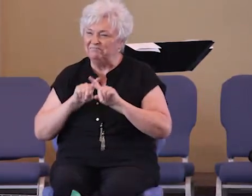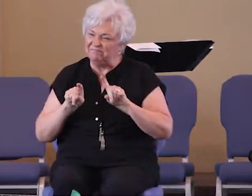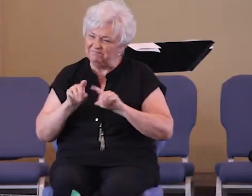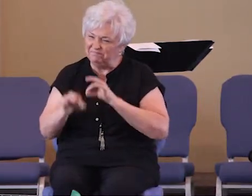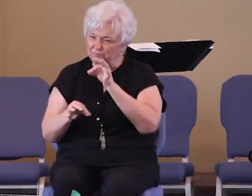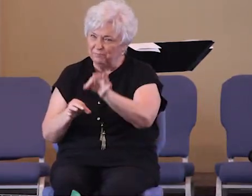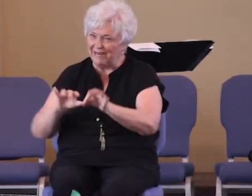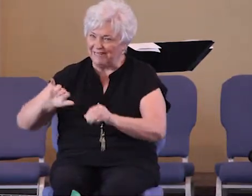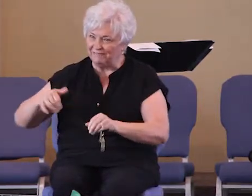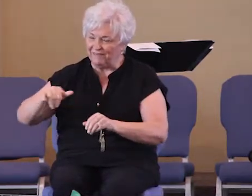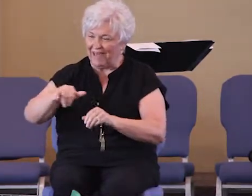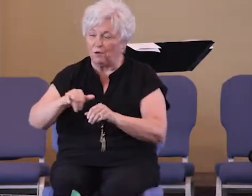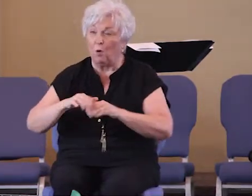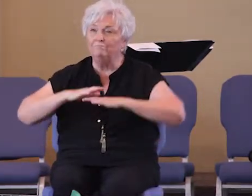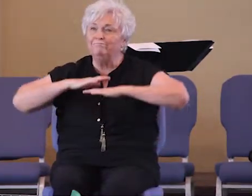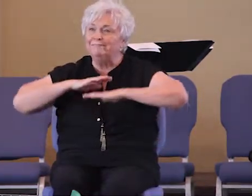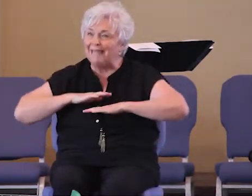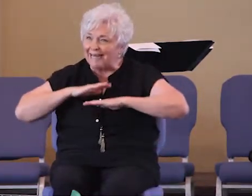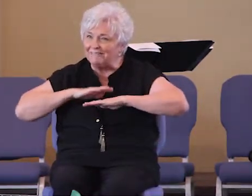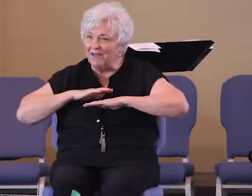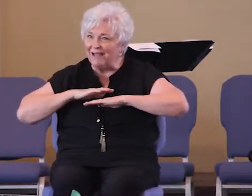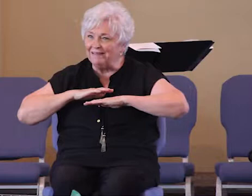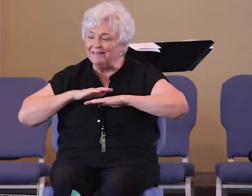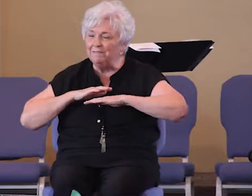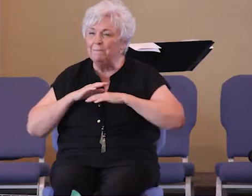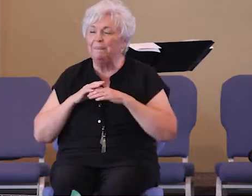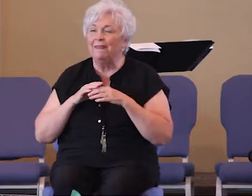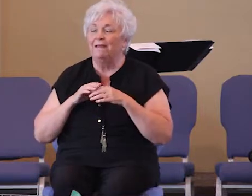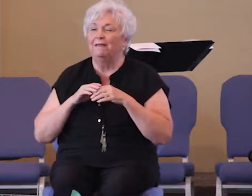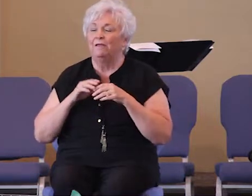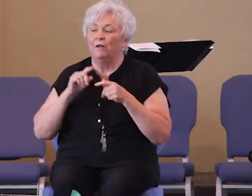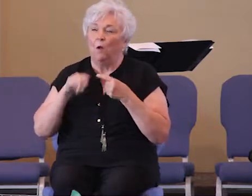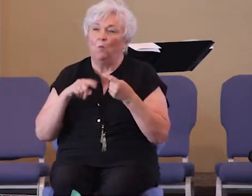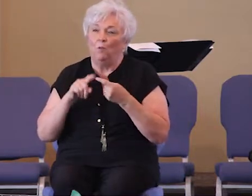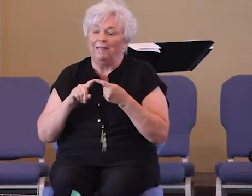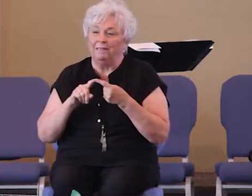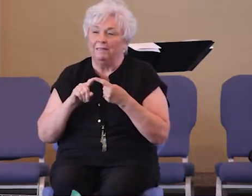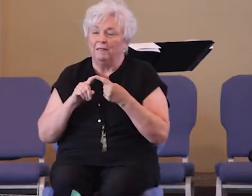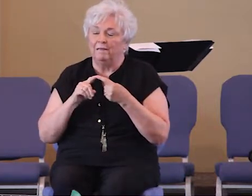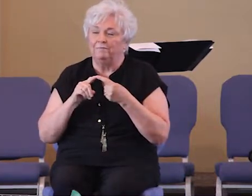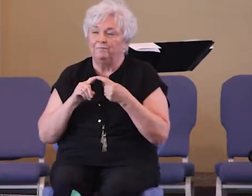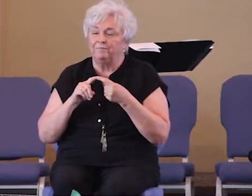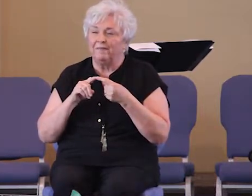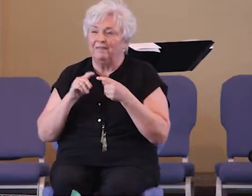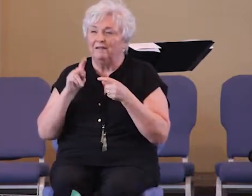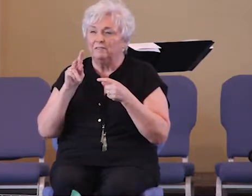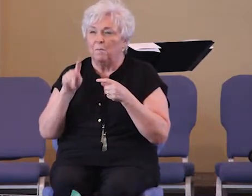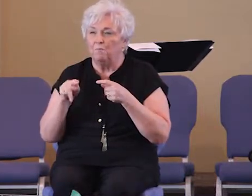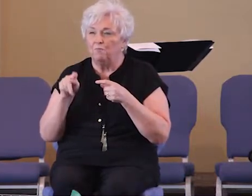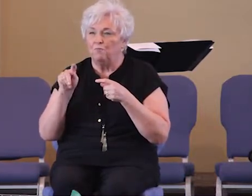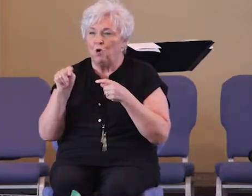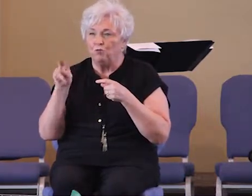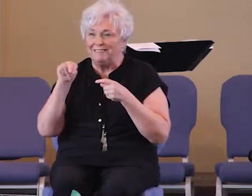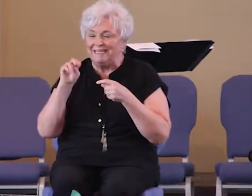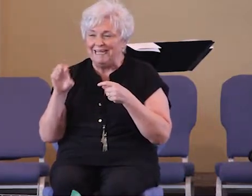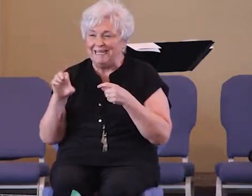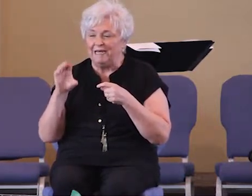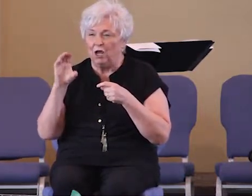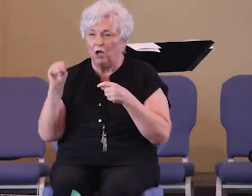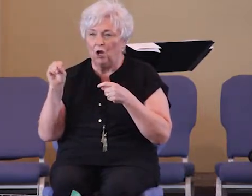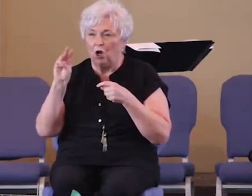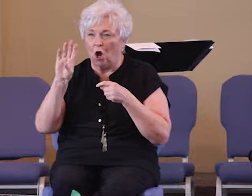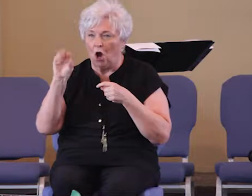satisfied? You know, in nutrition, there's protein, there's carbs, there's sugar,